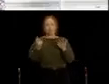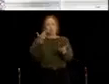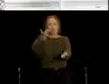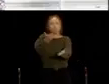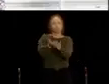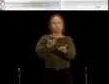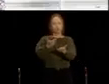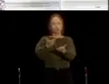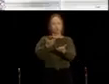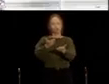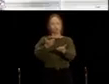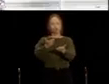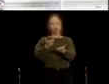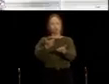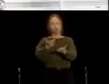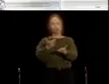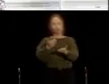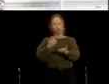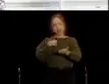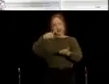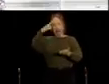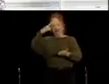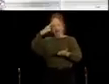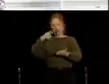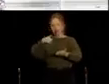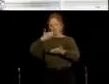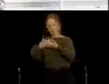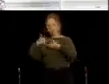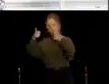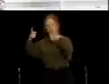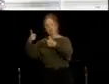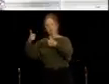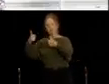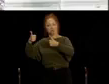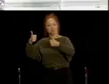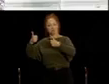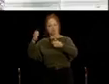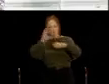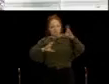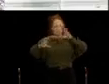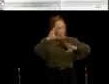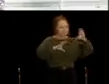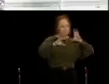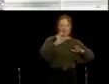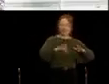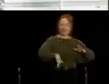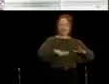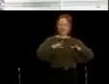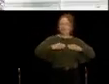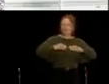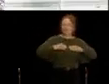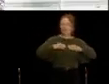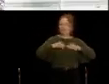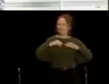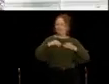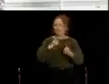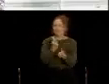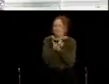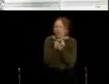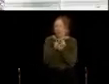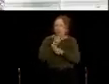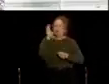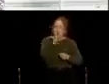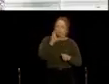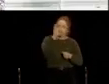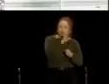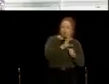what I thought was true wrong. And I found it eventually, that platonic love that I was after. I found